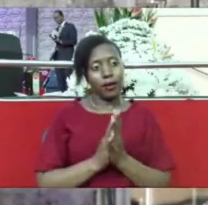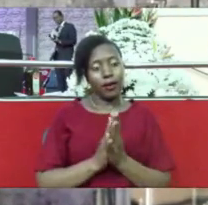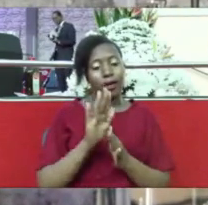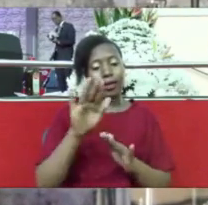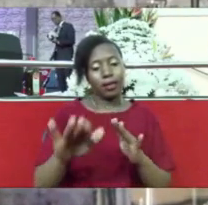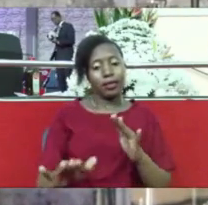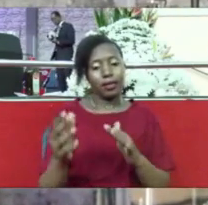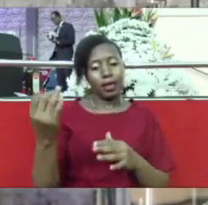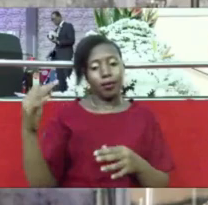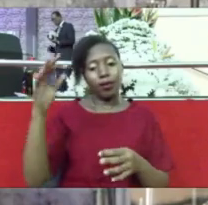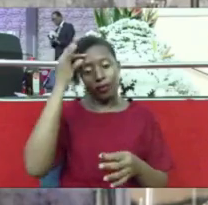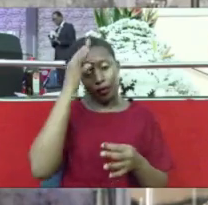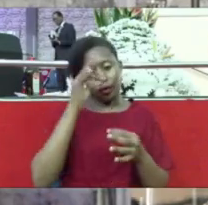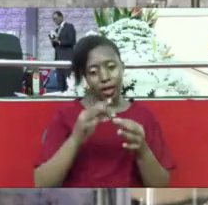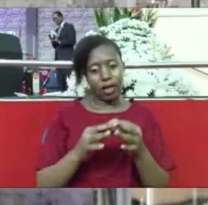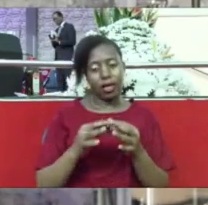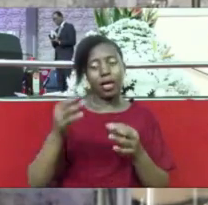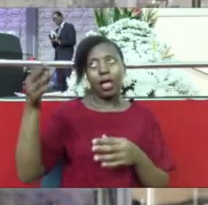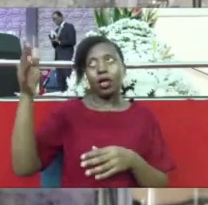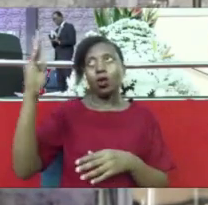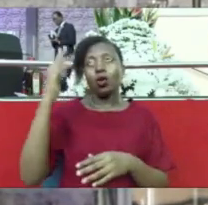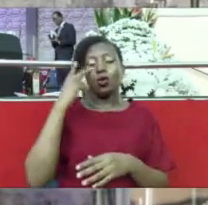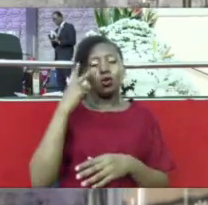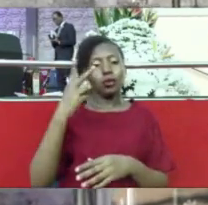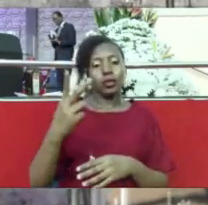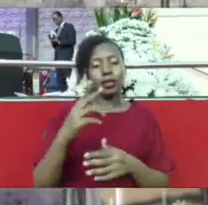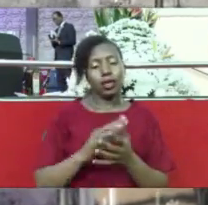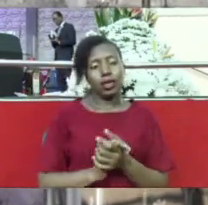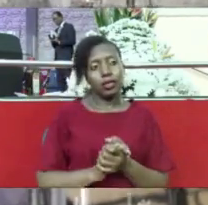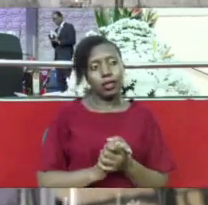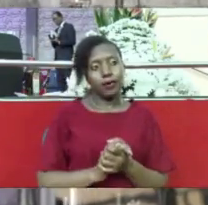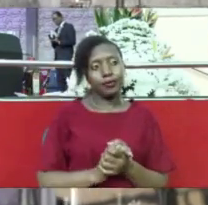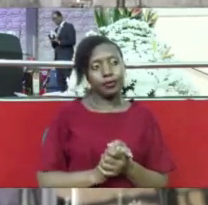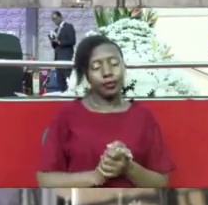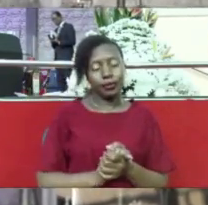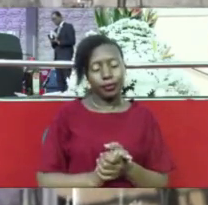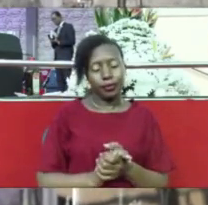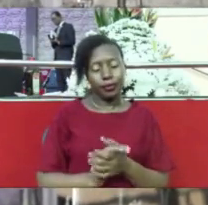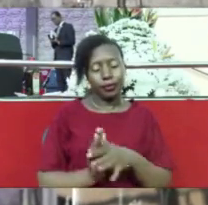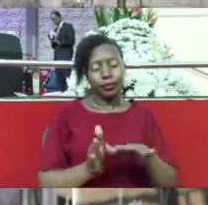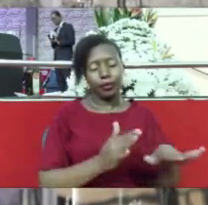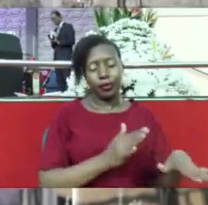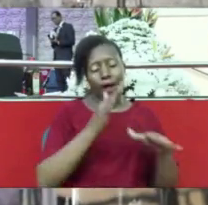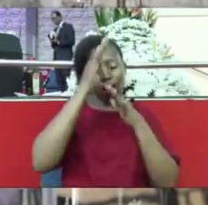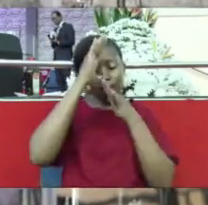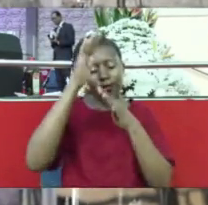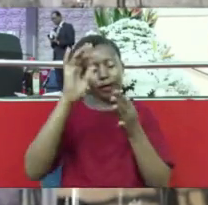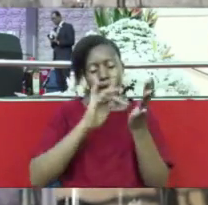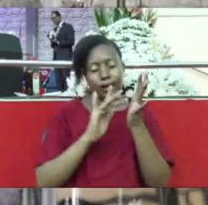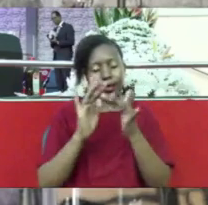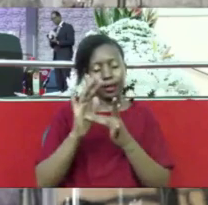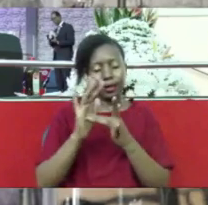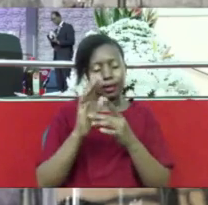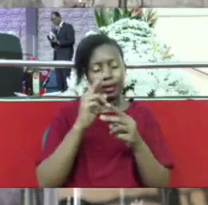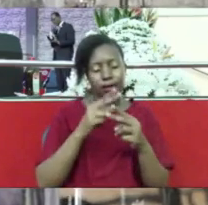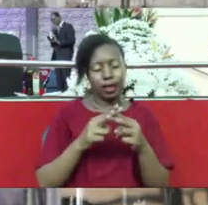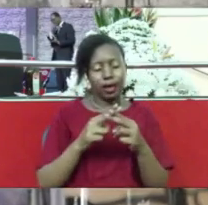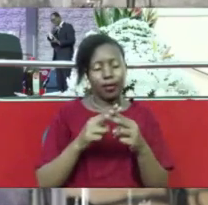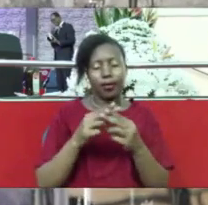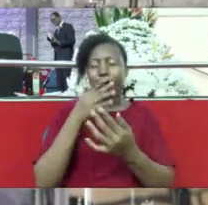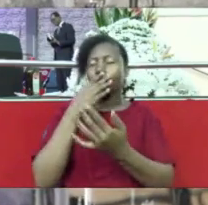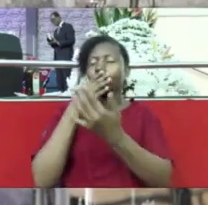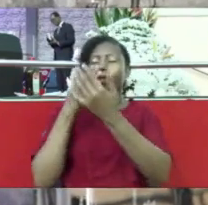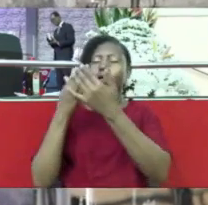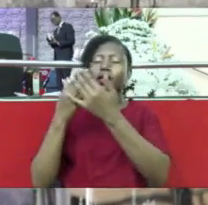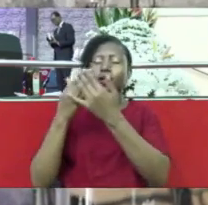ni sehemu ya imani. And God will see it. Na Mungu atakuona. Father, in the mighty name of Jesus. Baba kwa jina la Yesu. We thank you